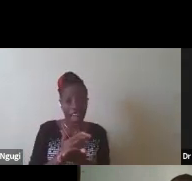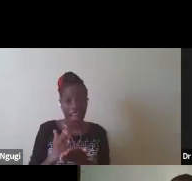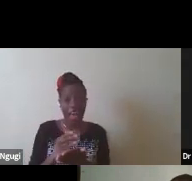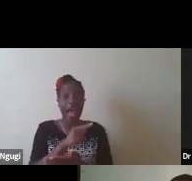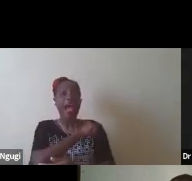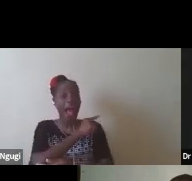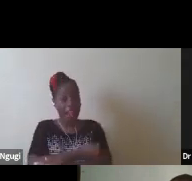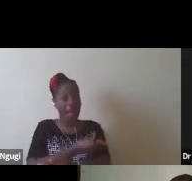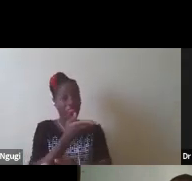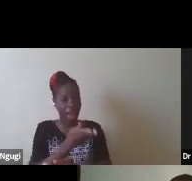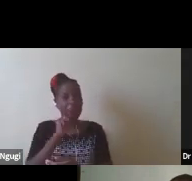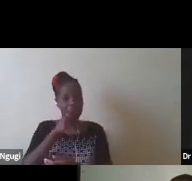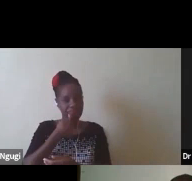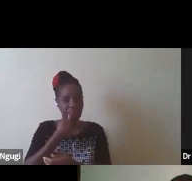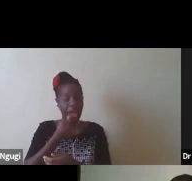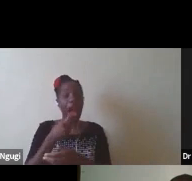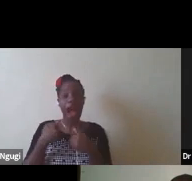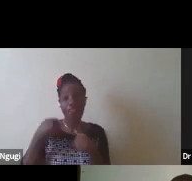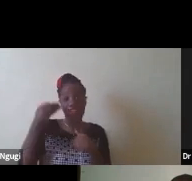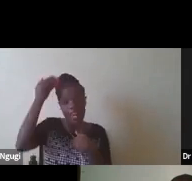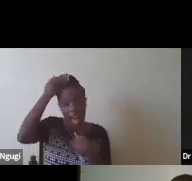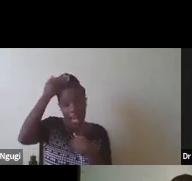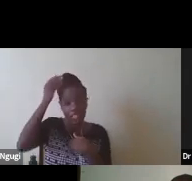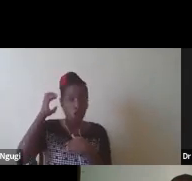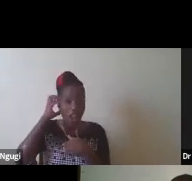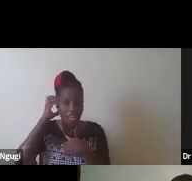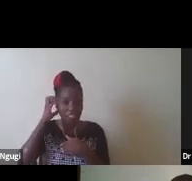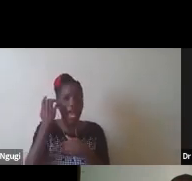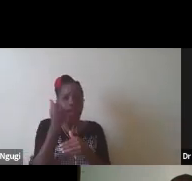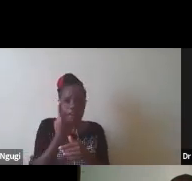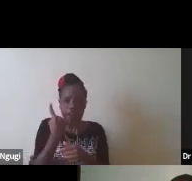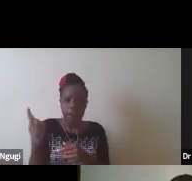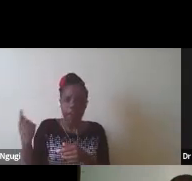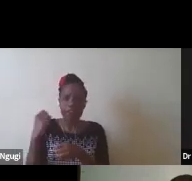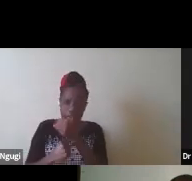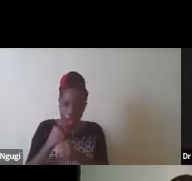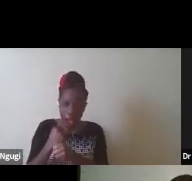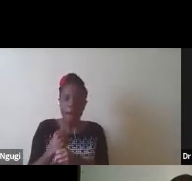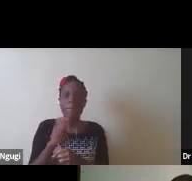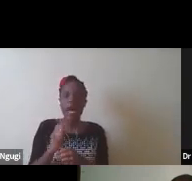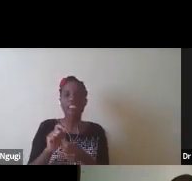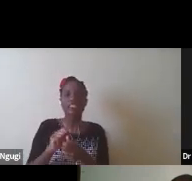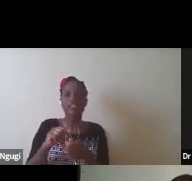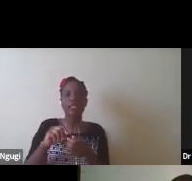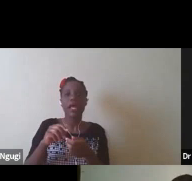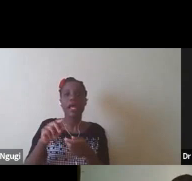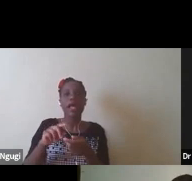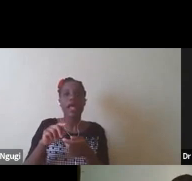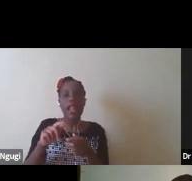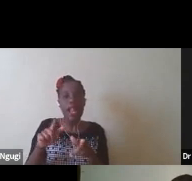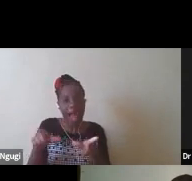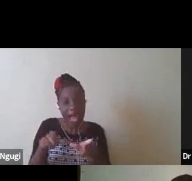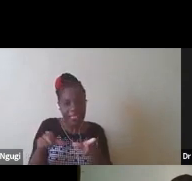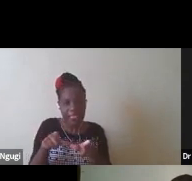nursing training colleges, every year you need to renew your license. And you've got the Nurses and Midwives